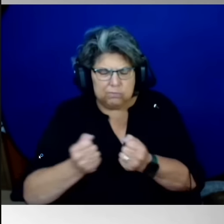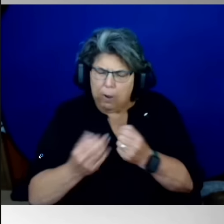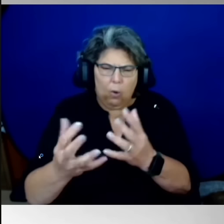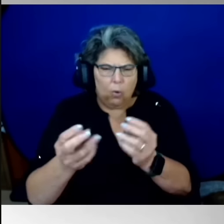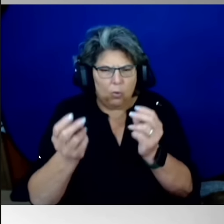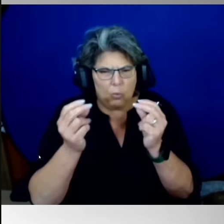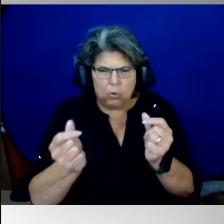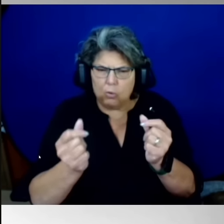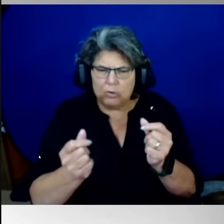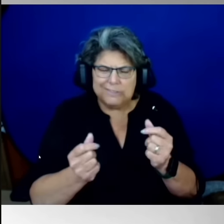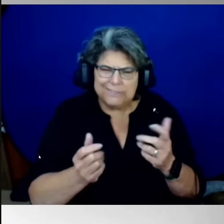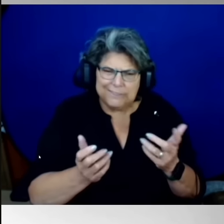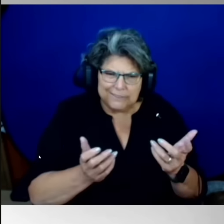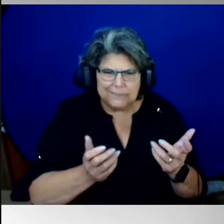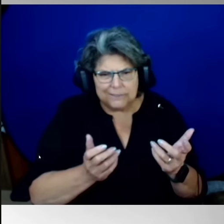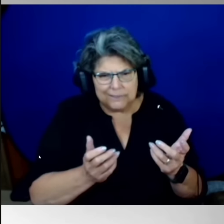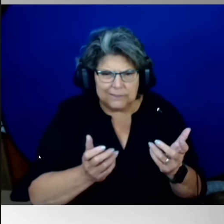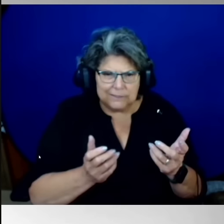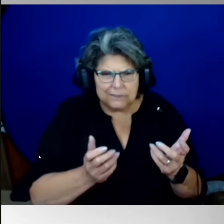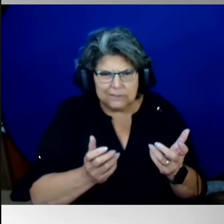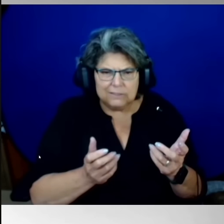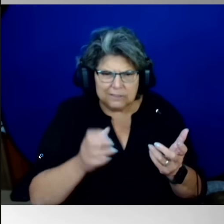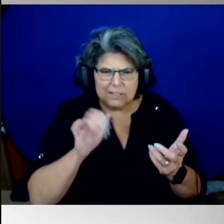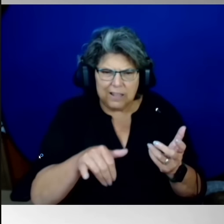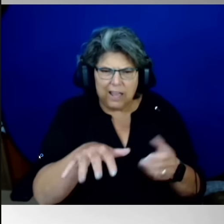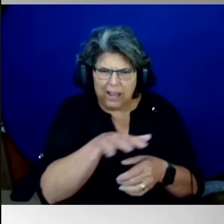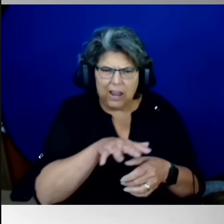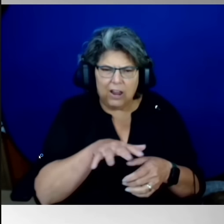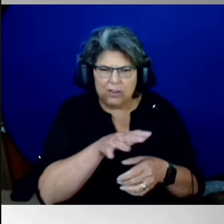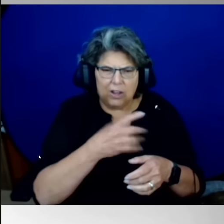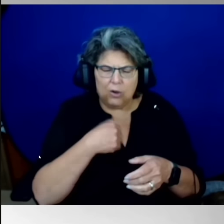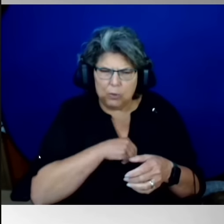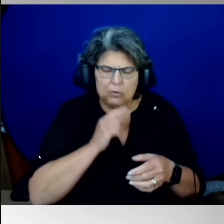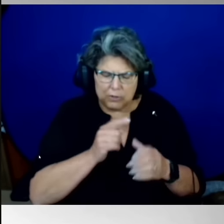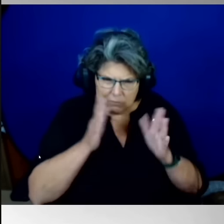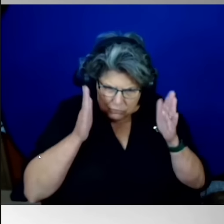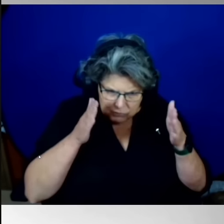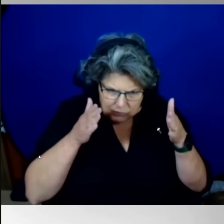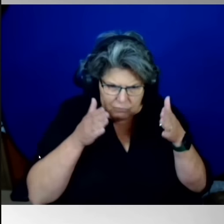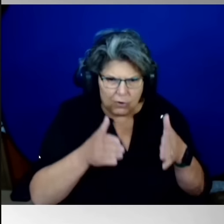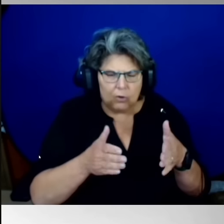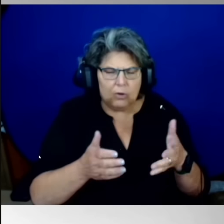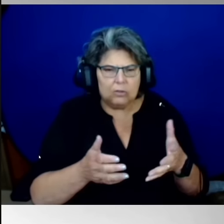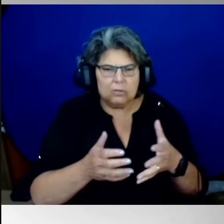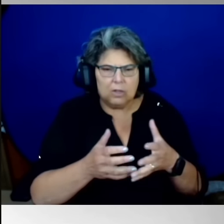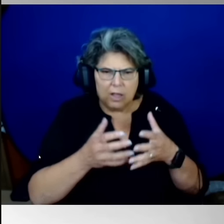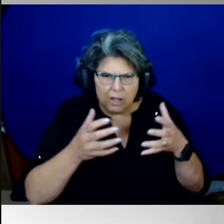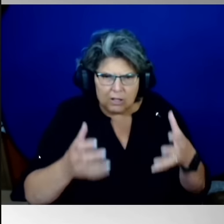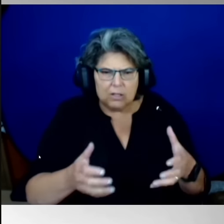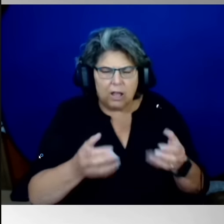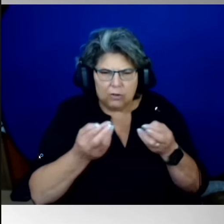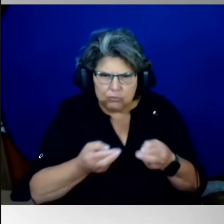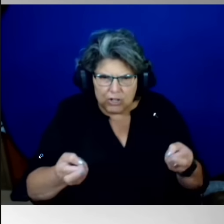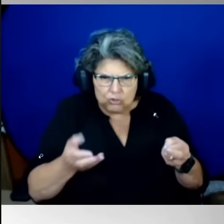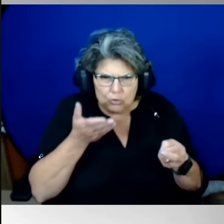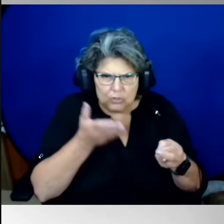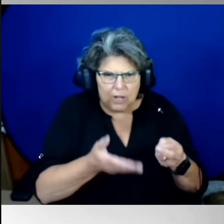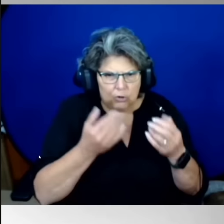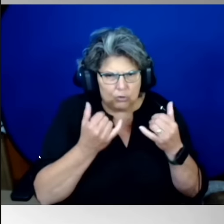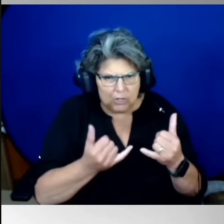So it is an area we are working in diligently. We've put a lot of resources in there today to try